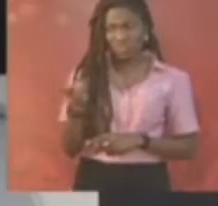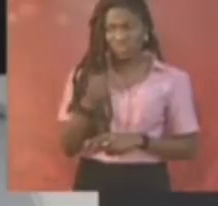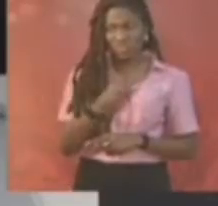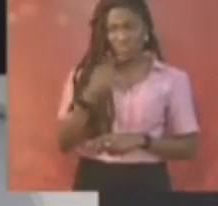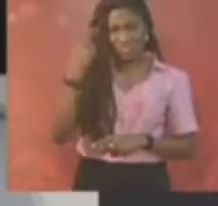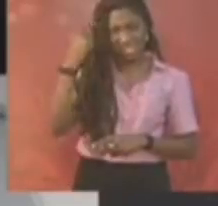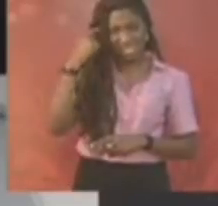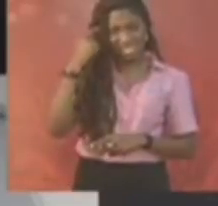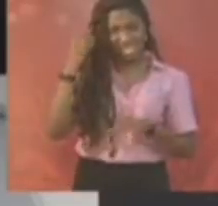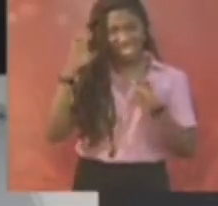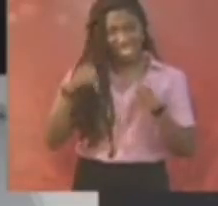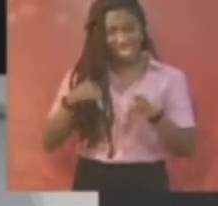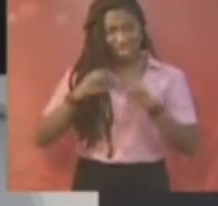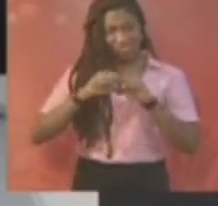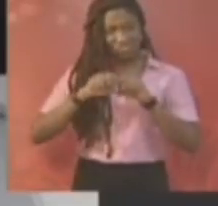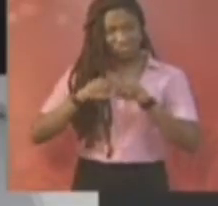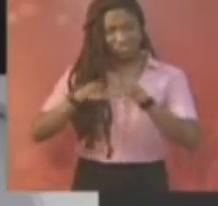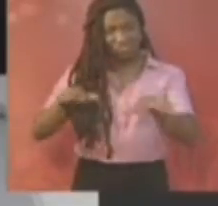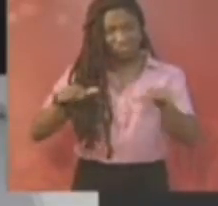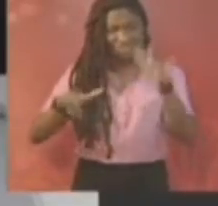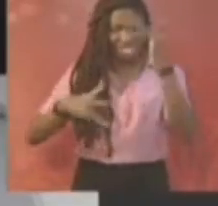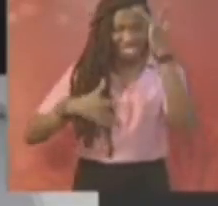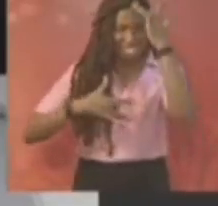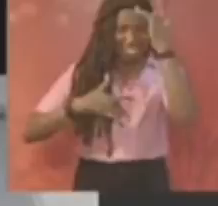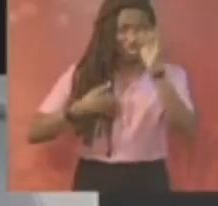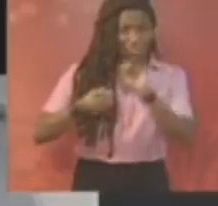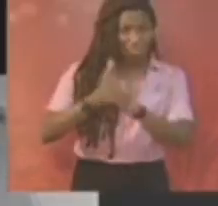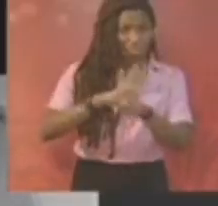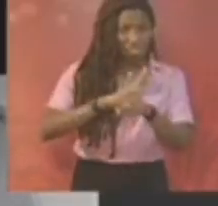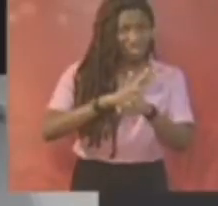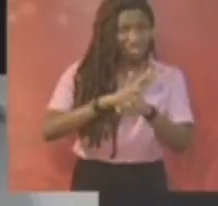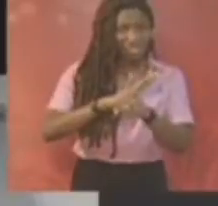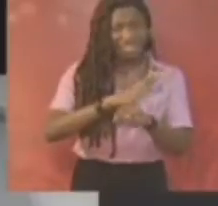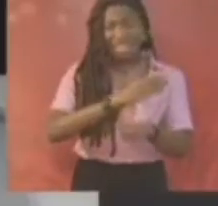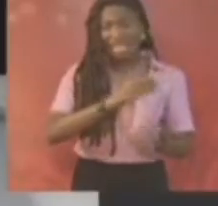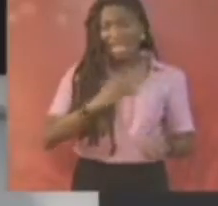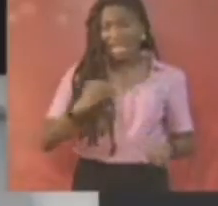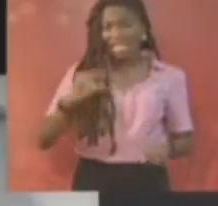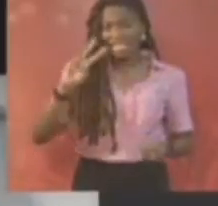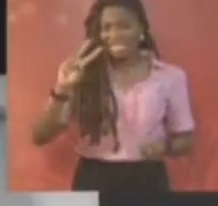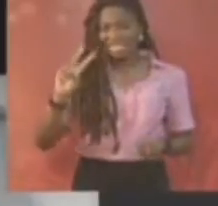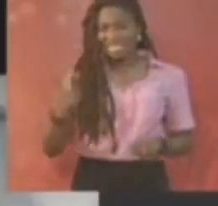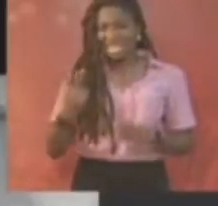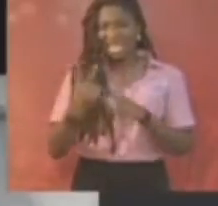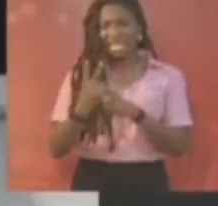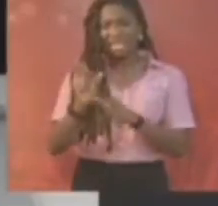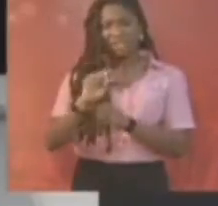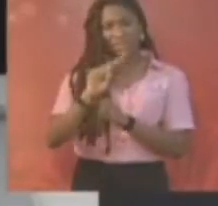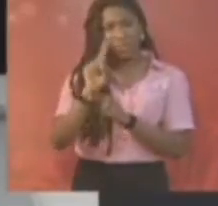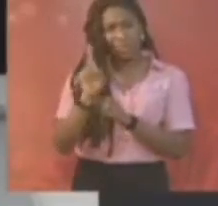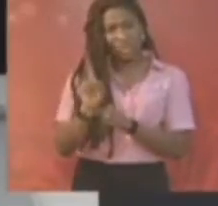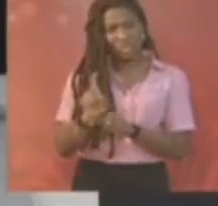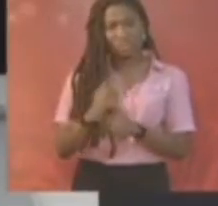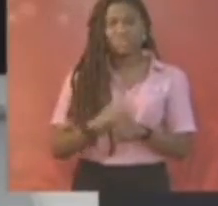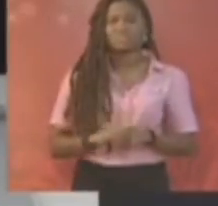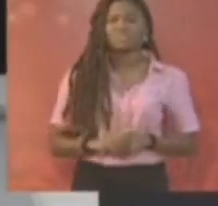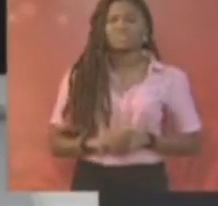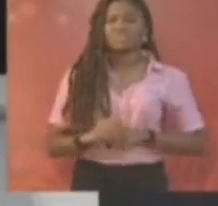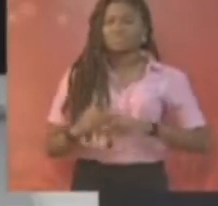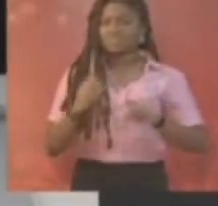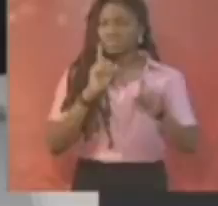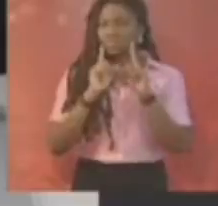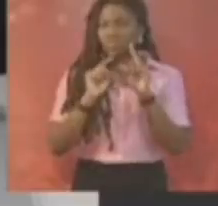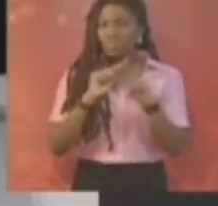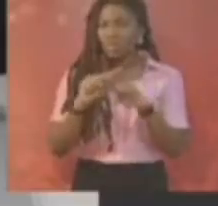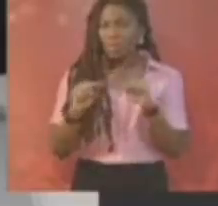spreading COVID-19? And the second question I have is to Dr. Hutchinson. You made mention about there was